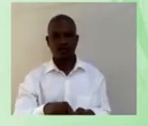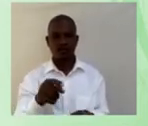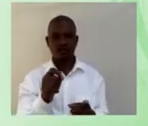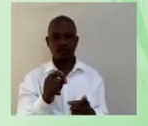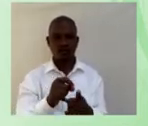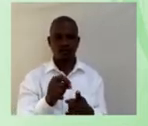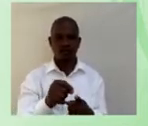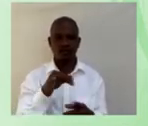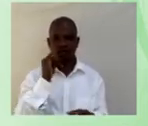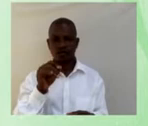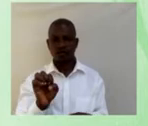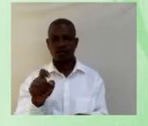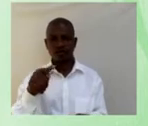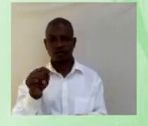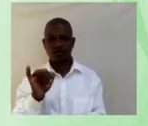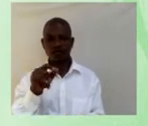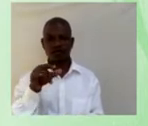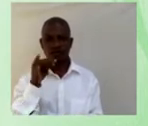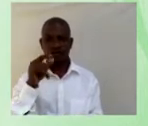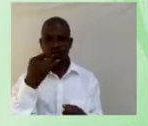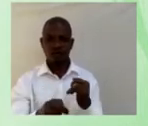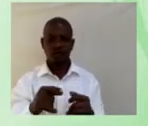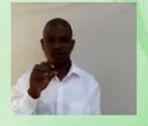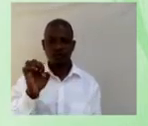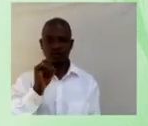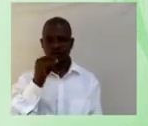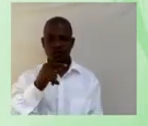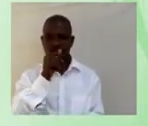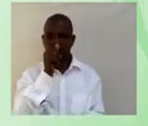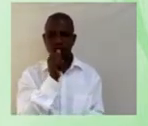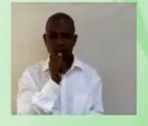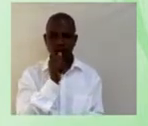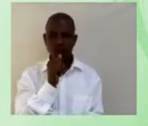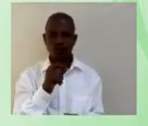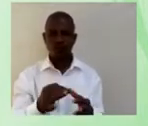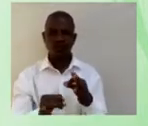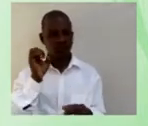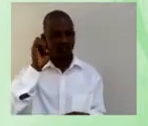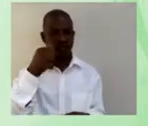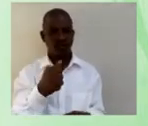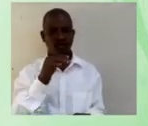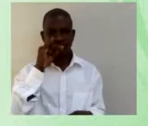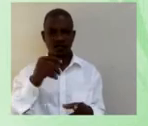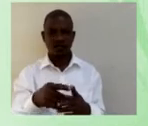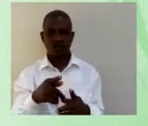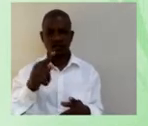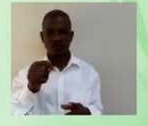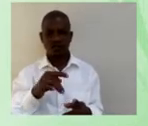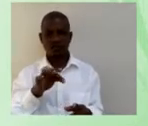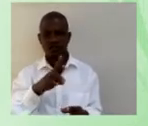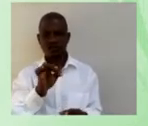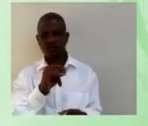same word, etiquette, the last E is silent. EA in